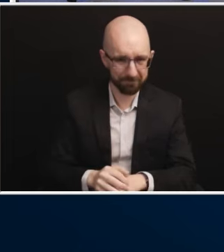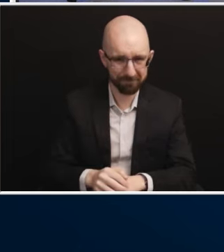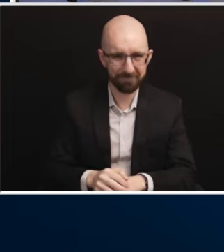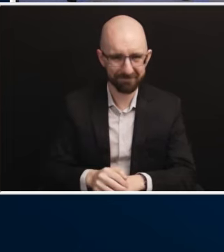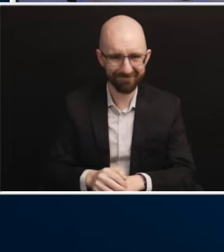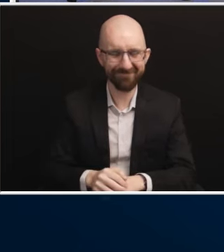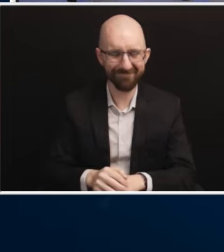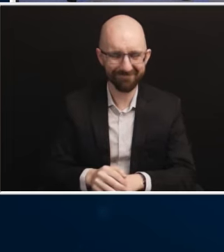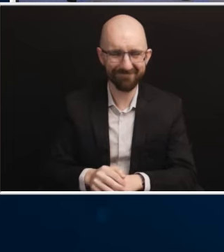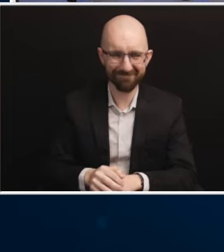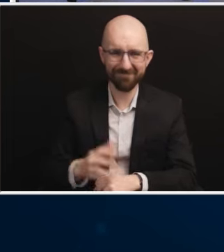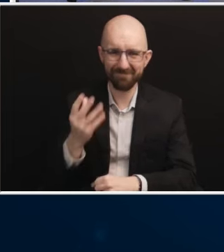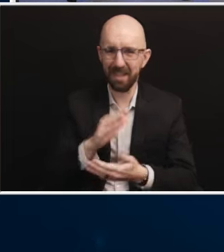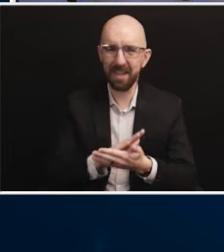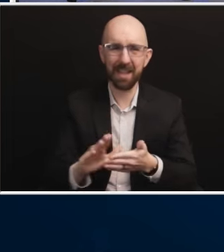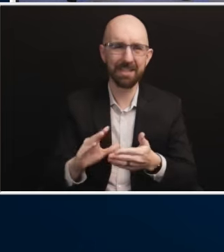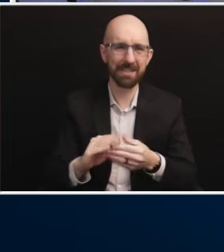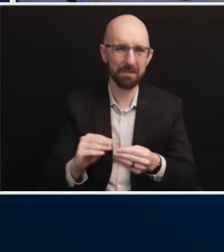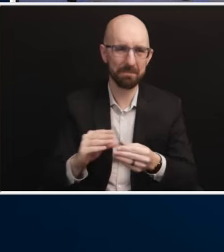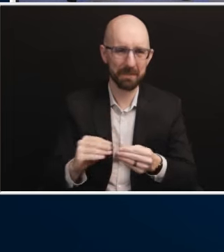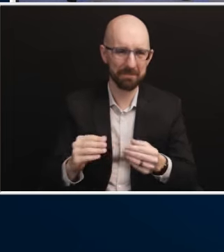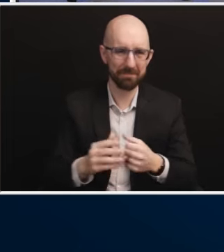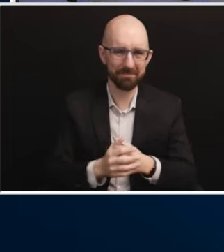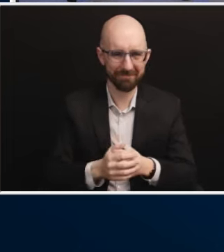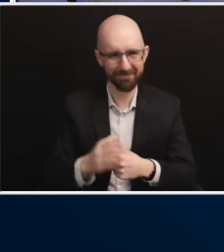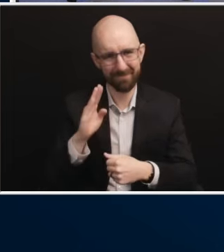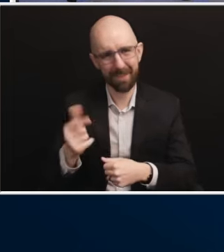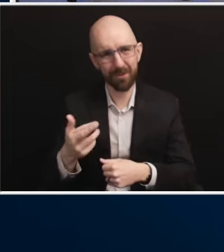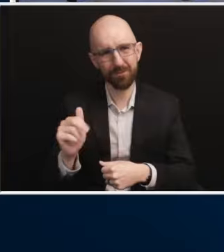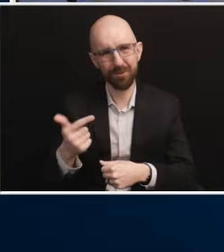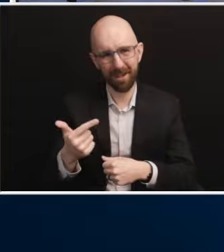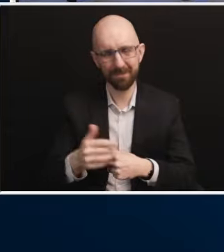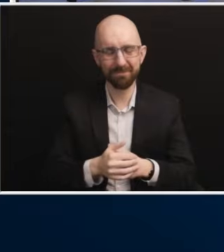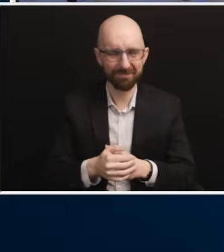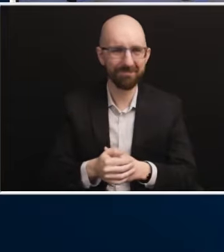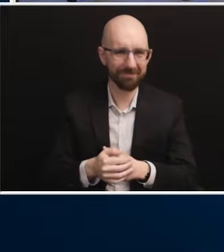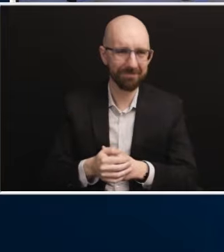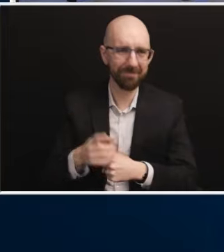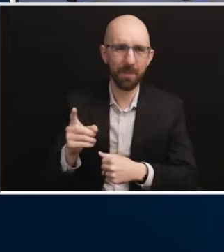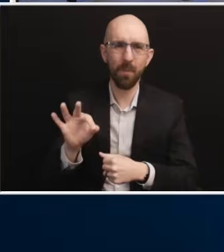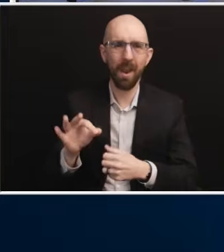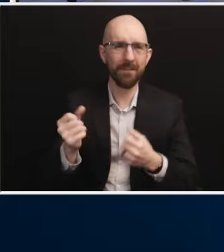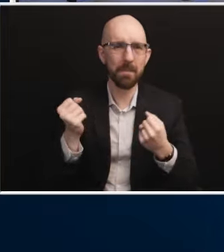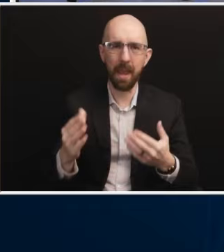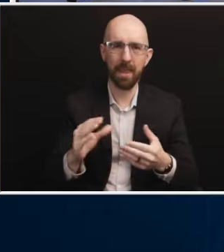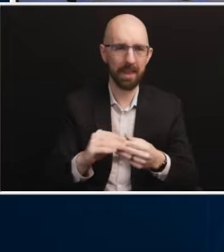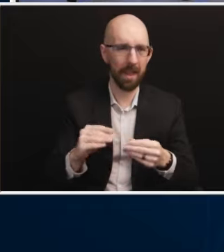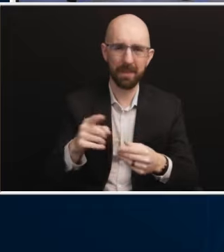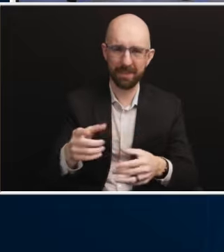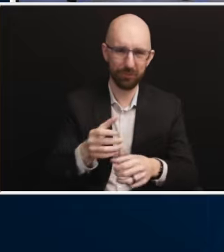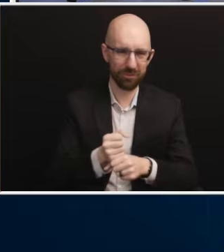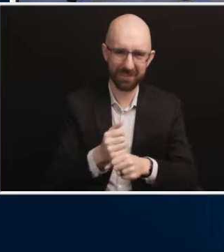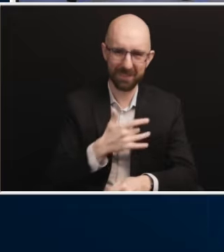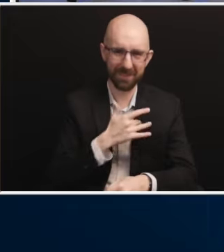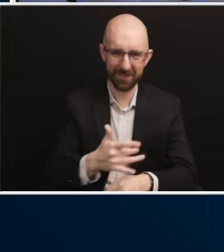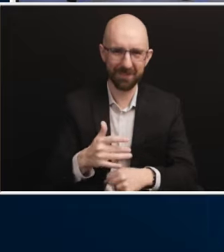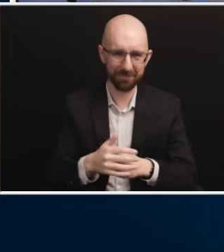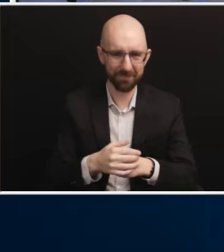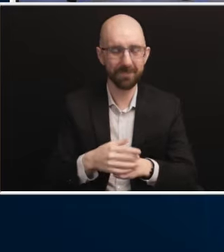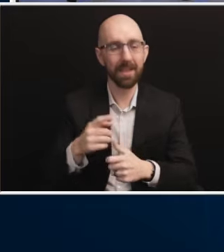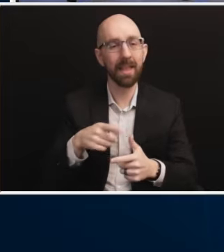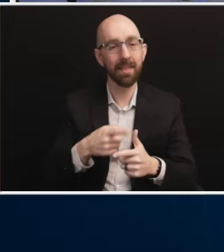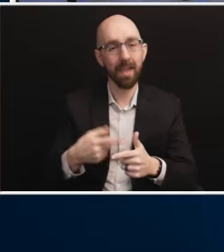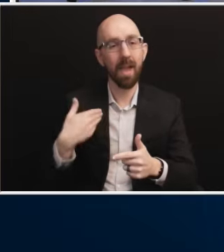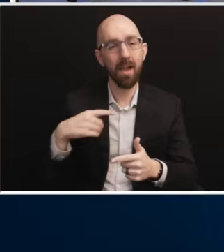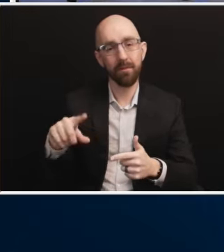It's a pretty nice comment. Hey, Greg. It's one of many comments he receives. And then we have a question